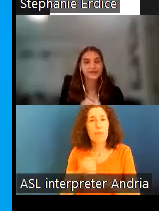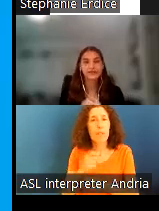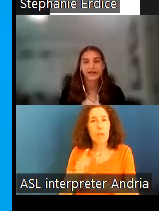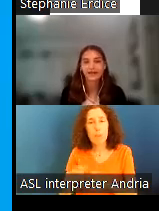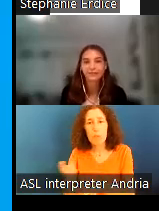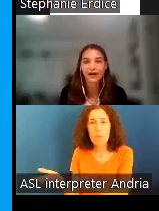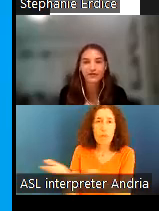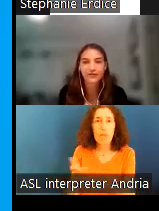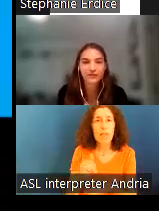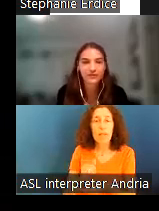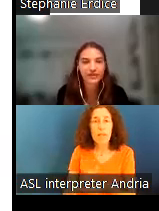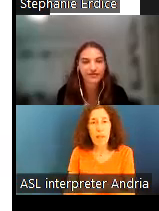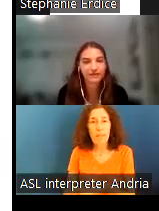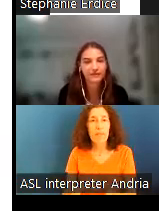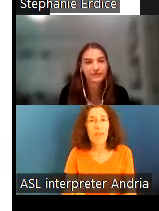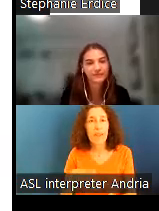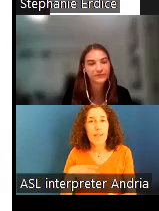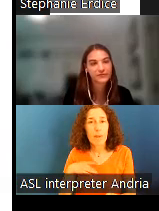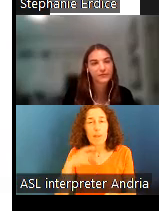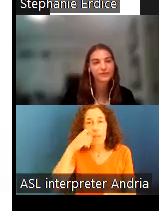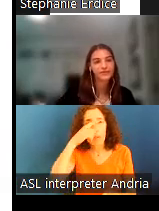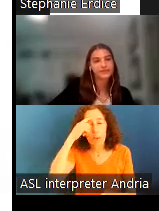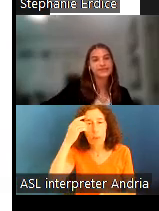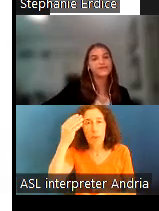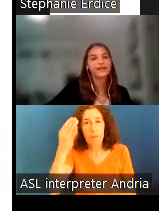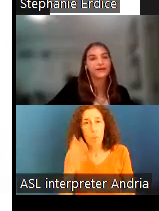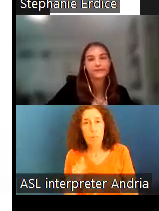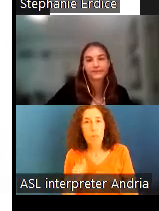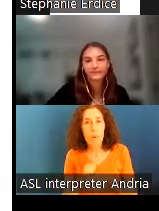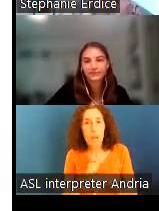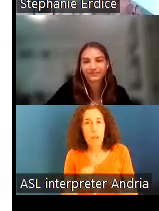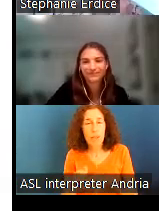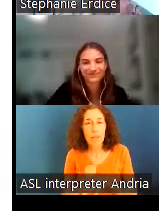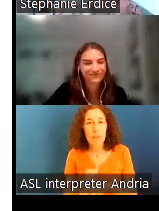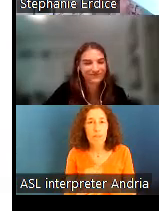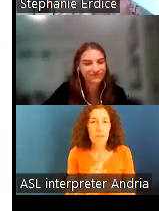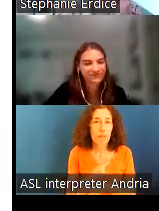All right, so I'm going to hand it back over to Stephanie for self-care.